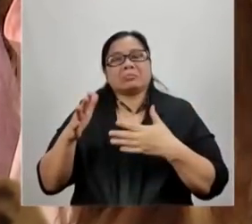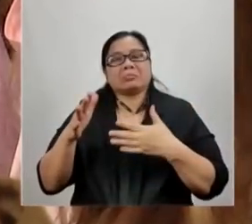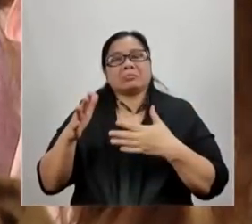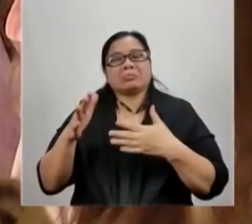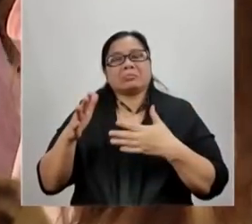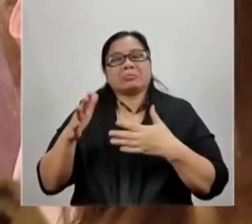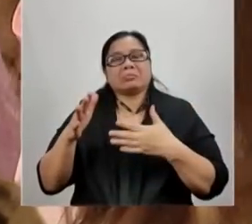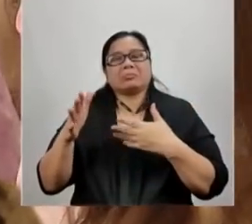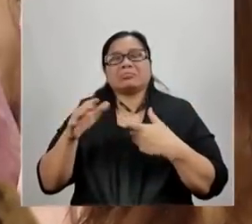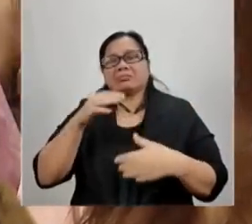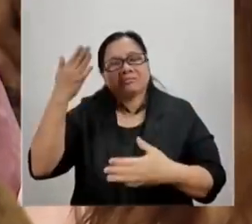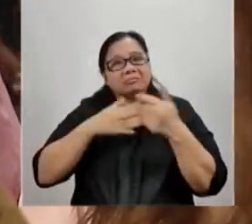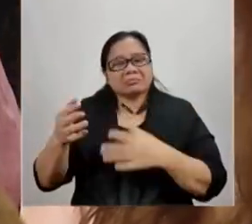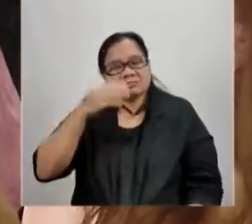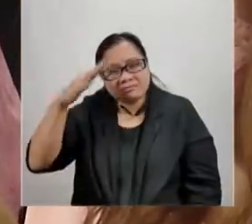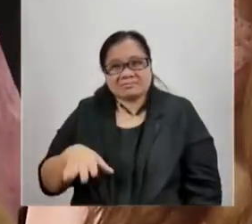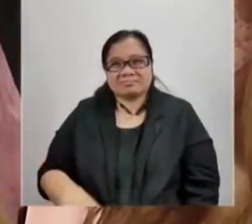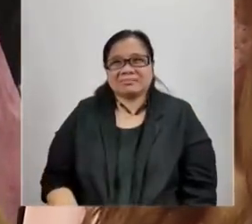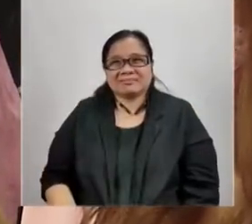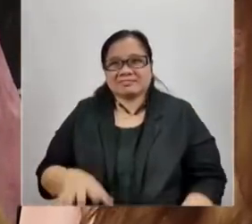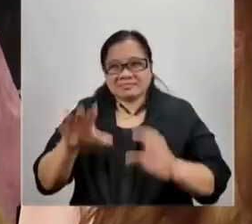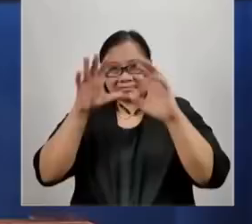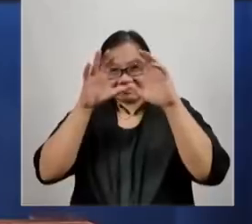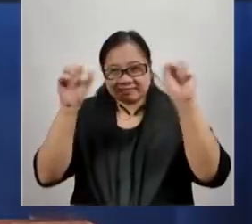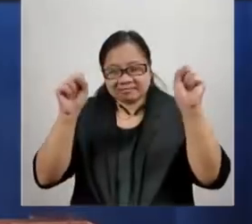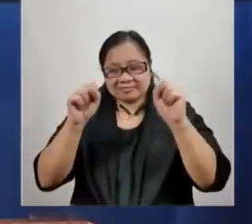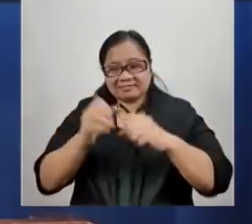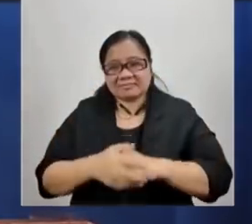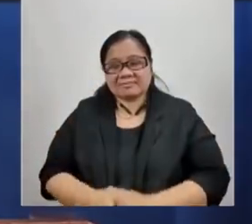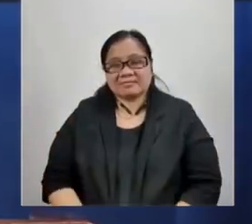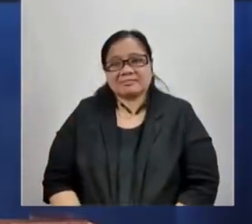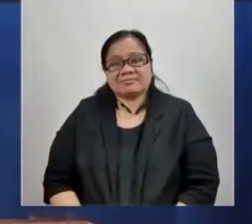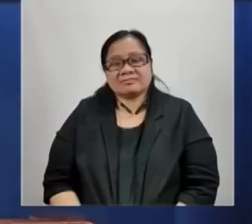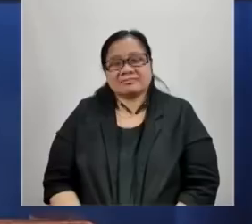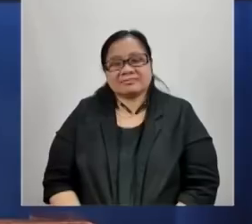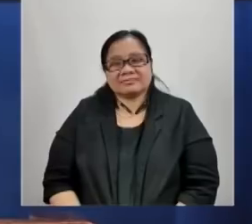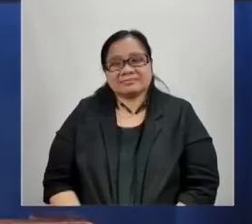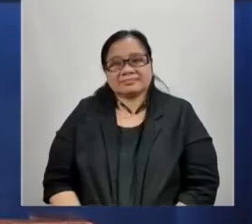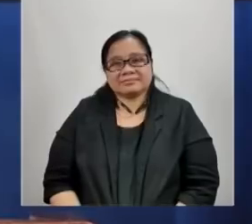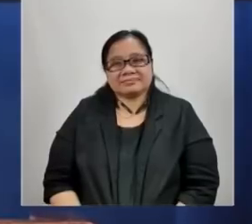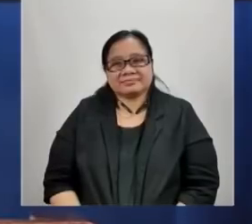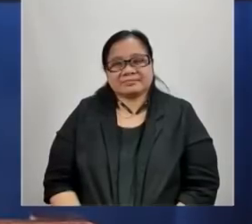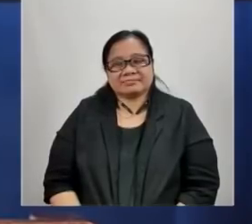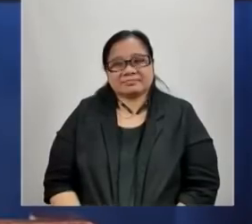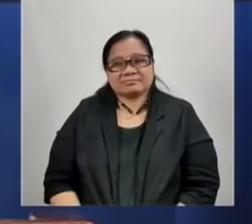Marcos at Undersecretary Sebastian? None at the moment. Thank you